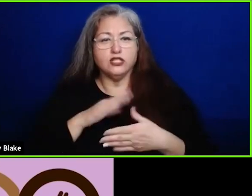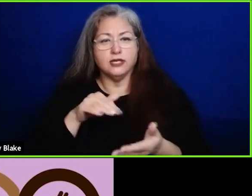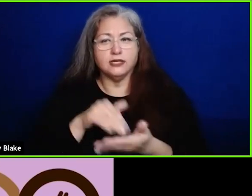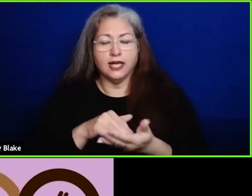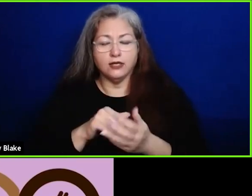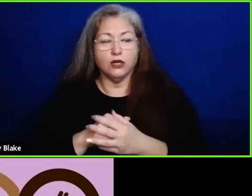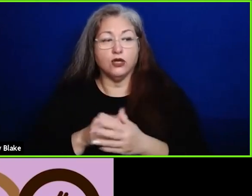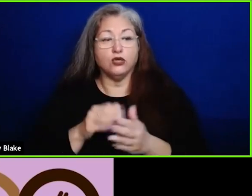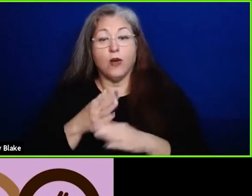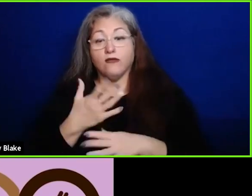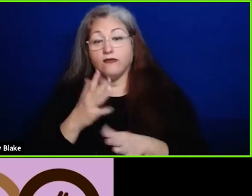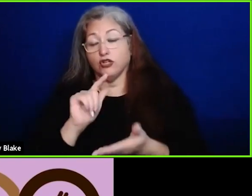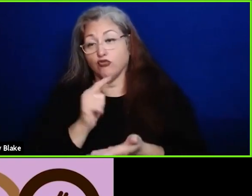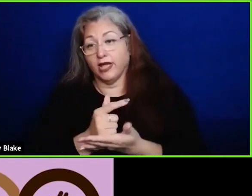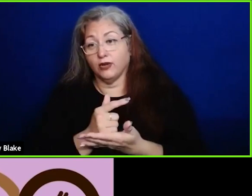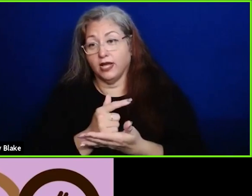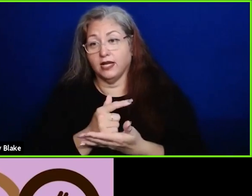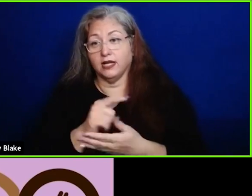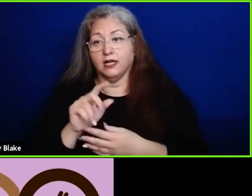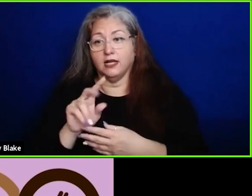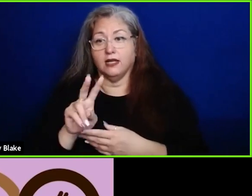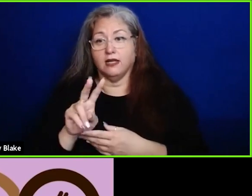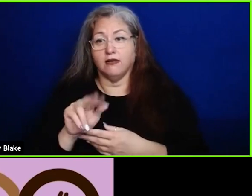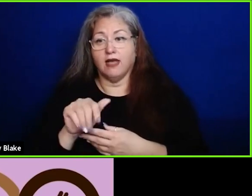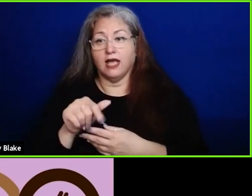After graduating, Vasquez moved